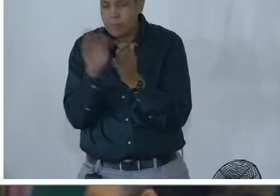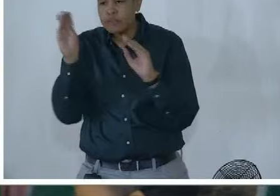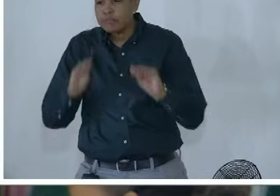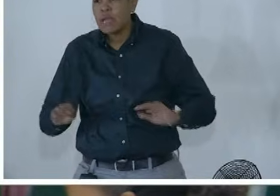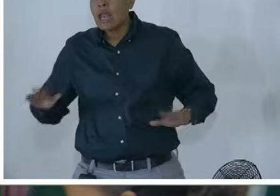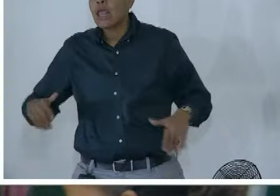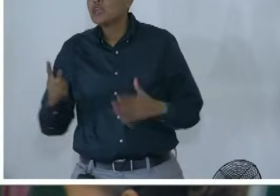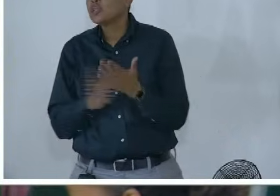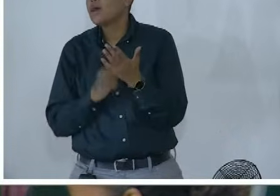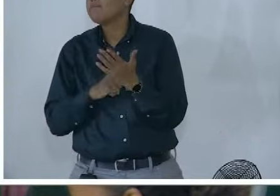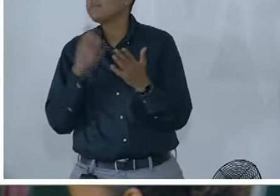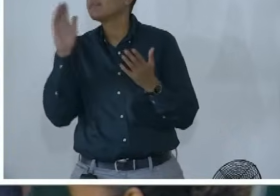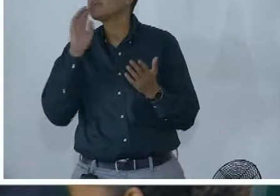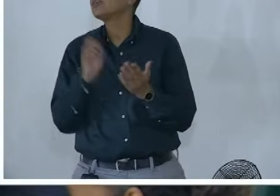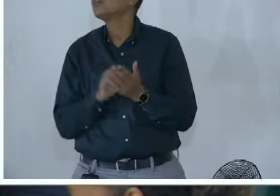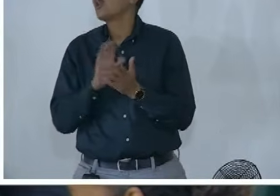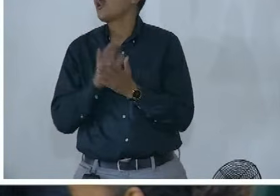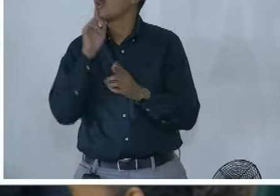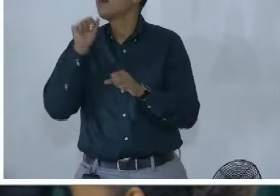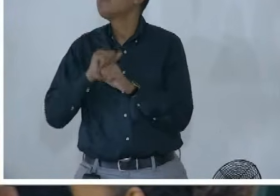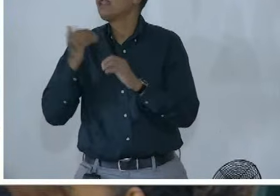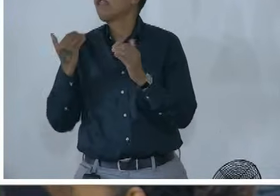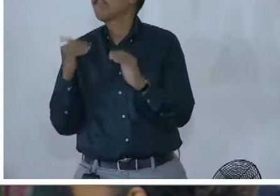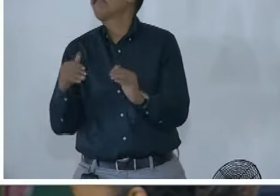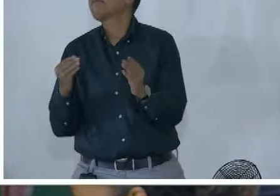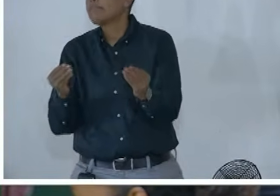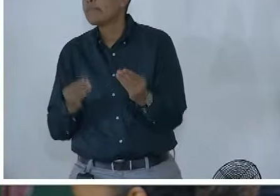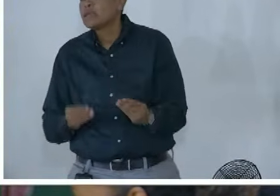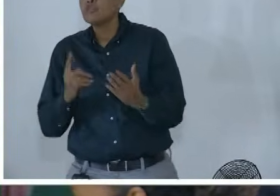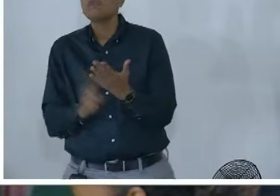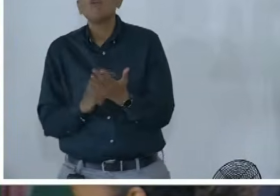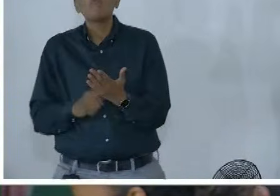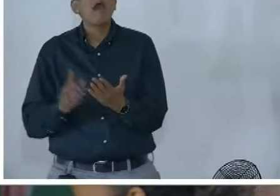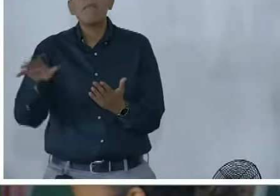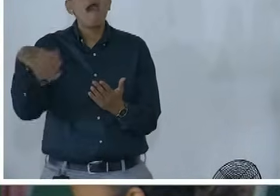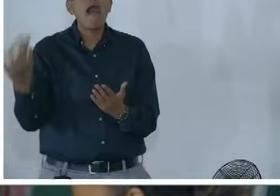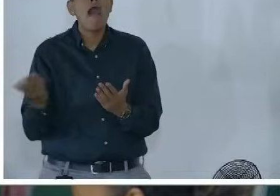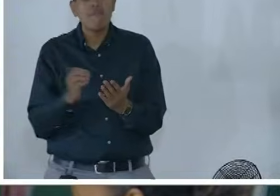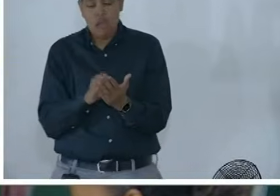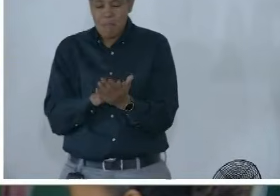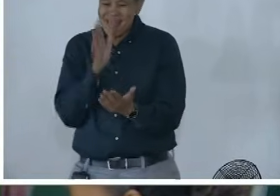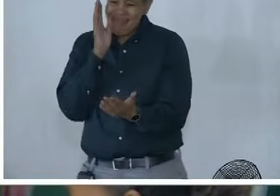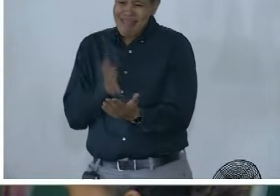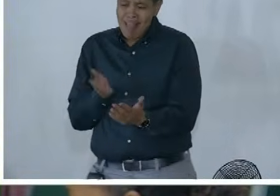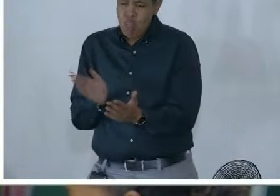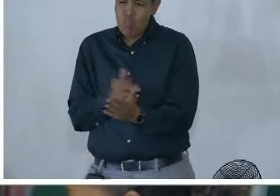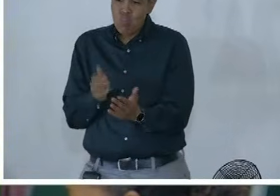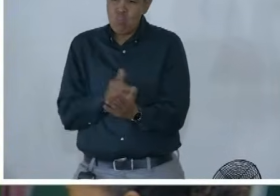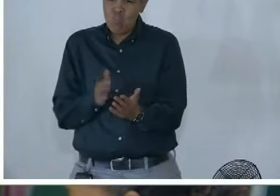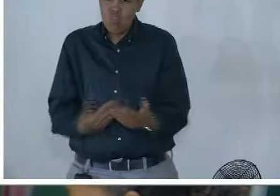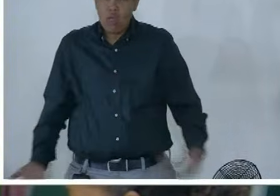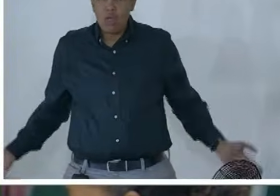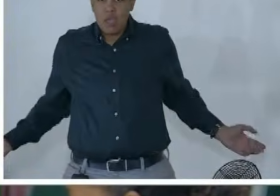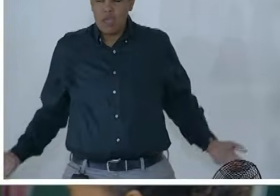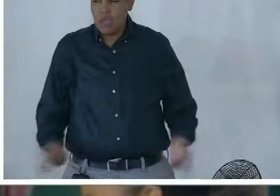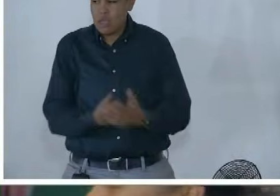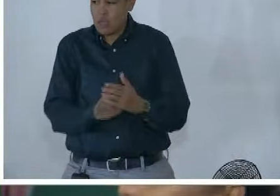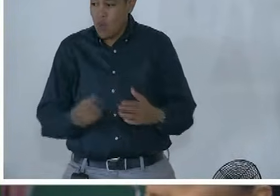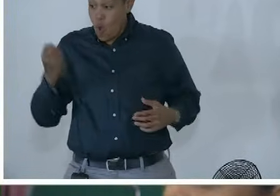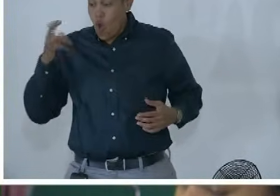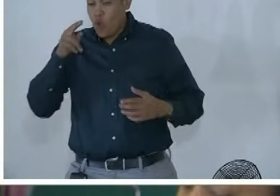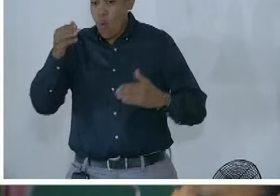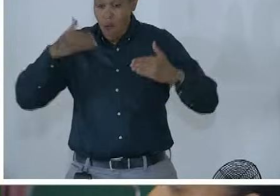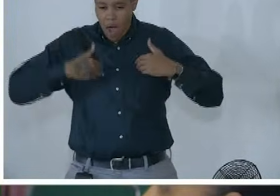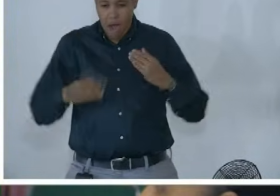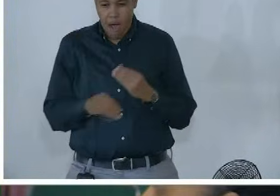documentation. Sometimes the documentation is limited, sometimes it is non-existent at all. Or you